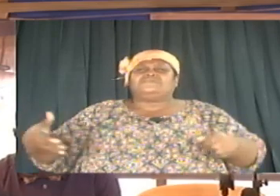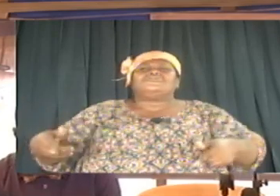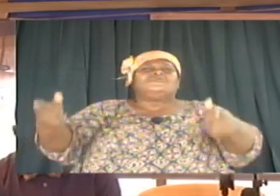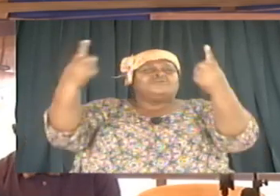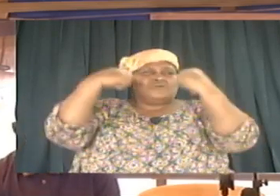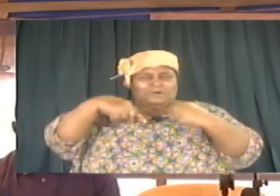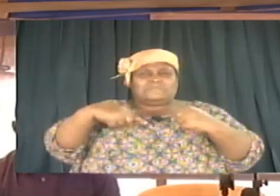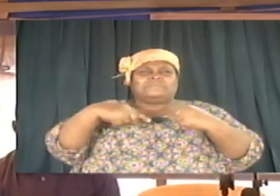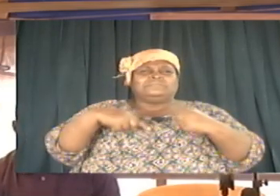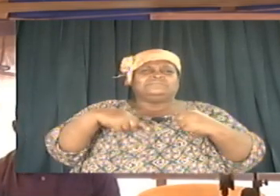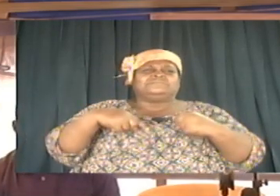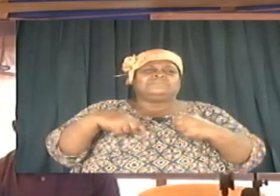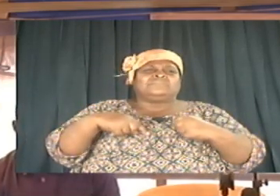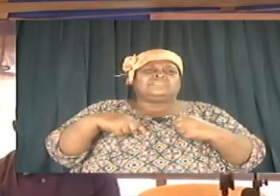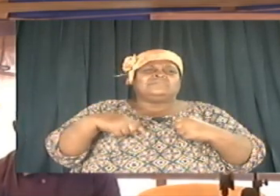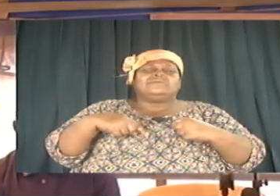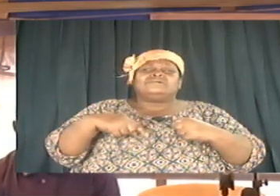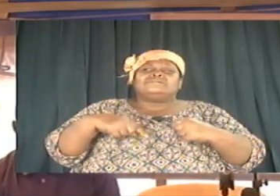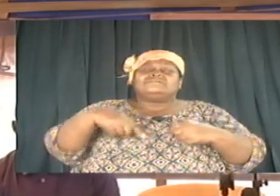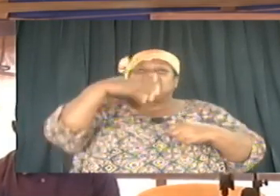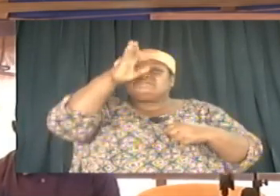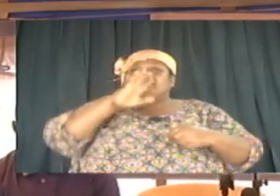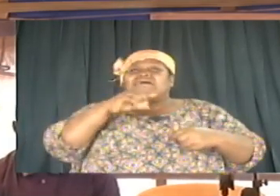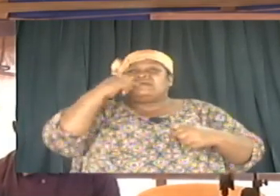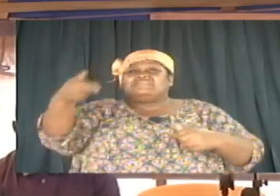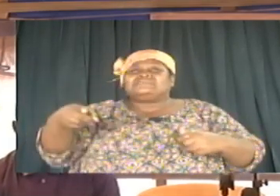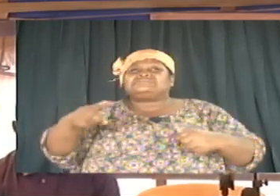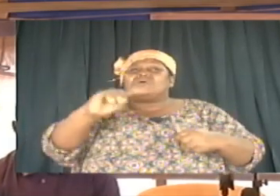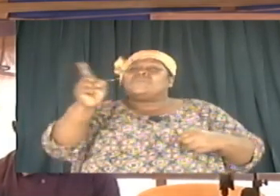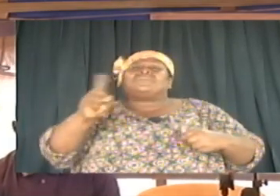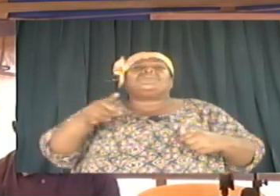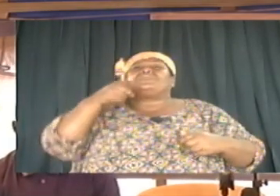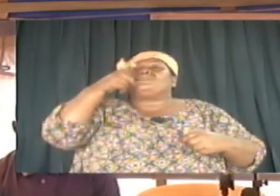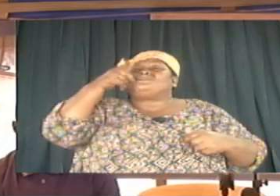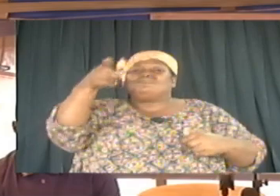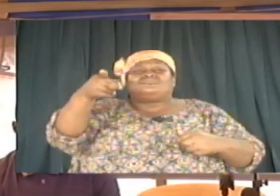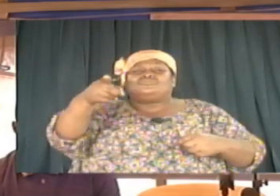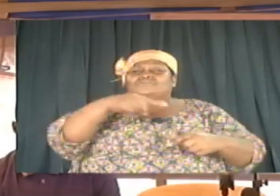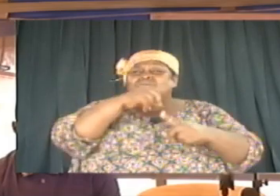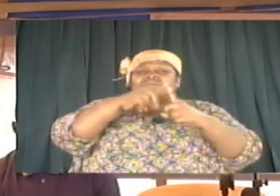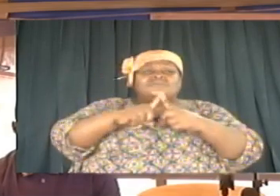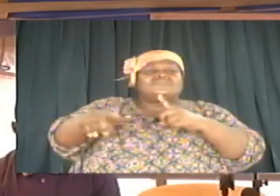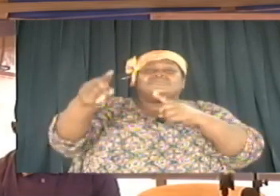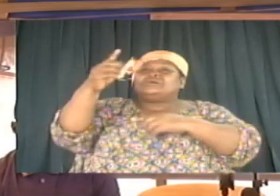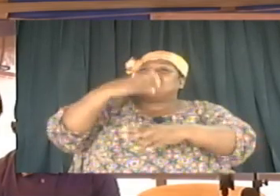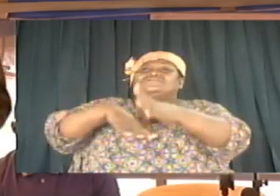to man, said, "Where wert thou when the morning stars sang?"